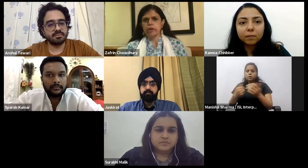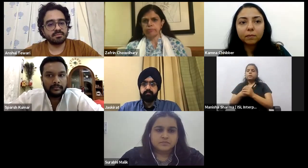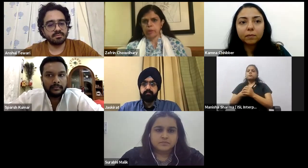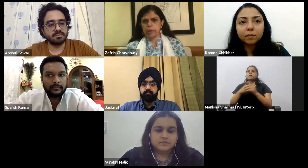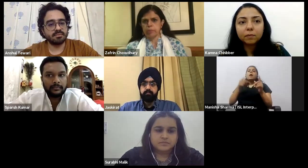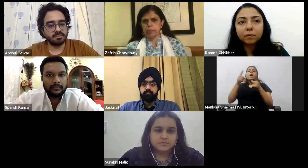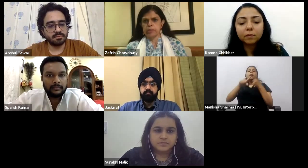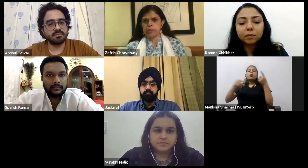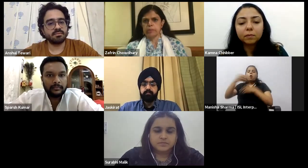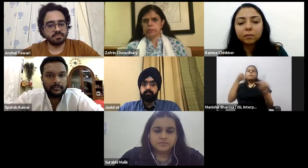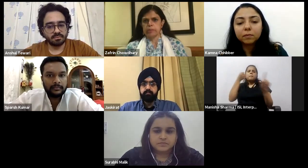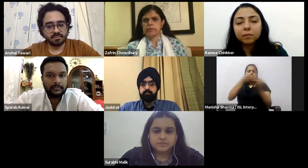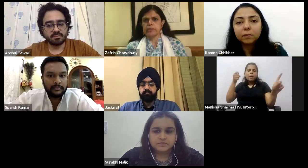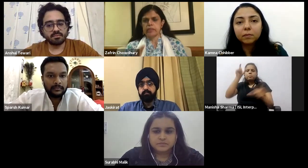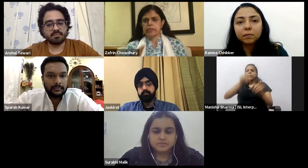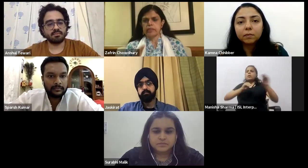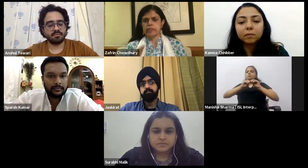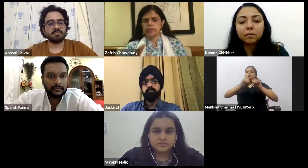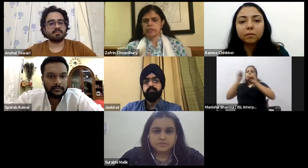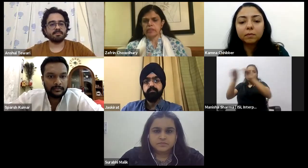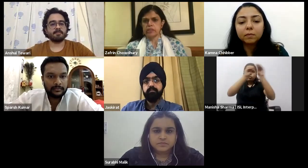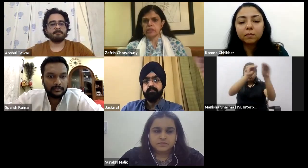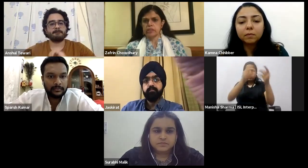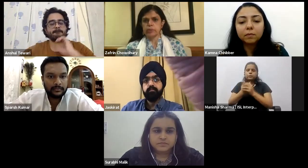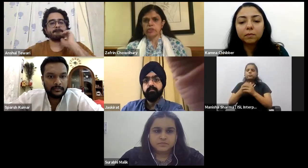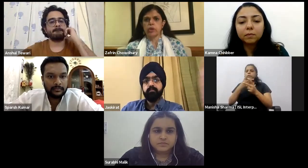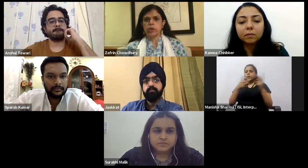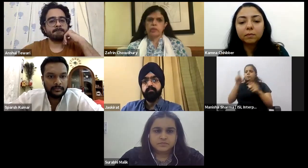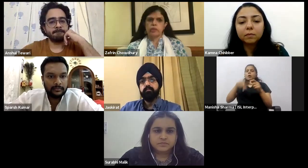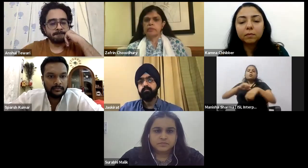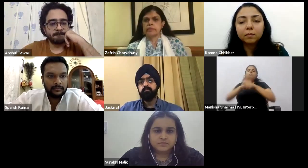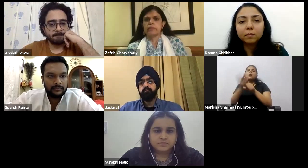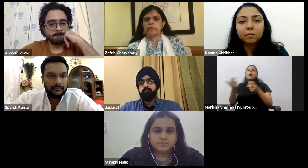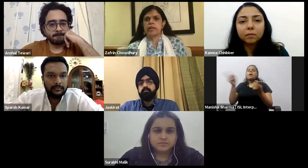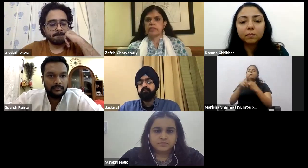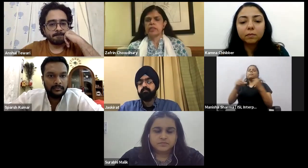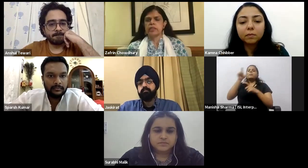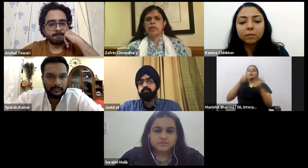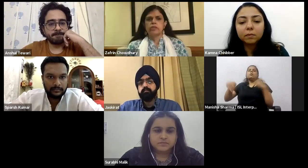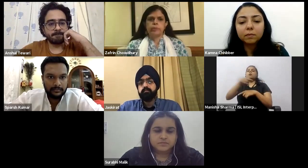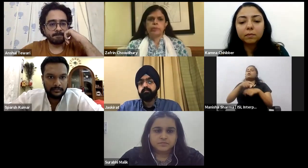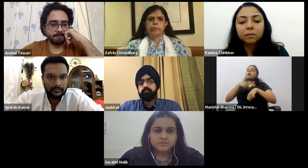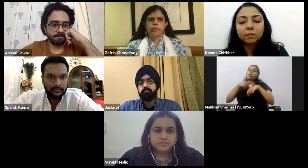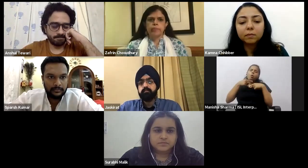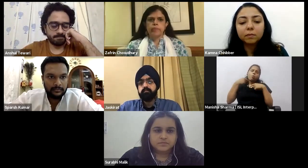impact, the migration, and the of problems that this was causing and leaving a very